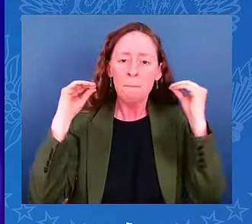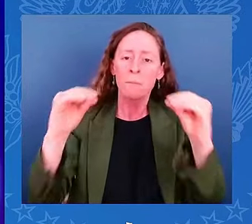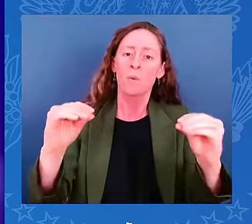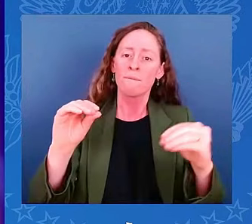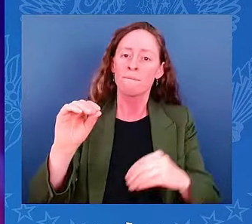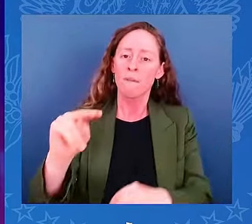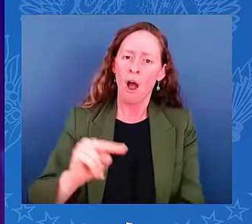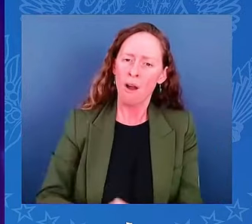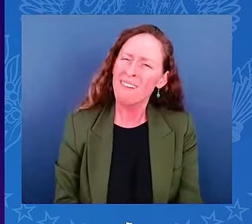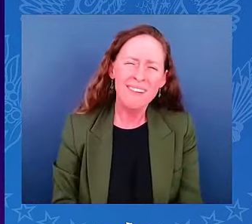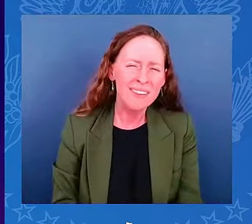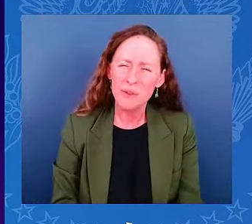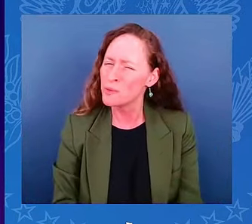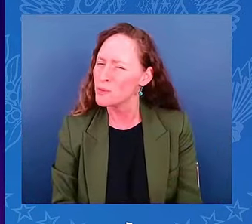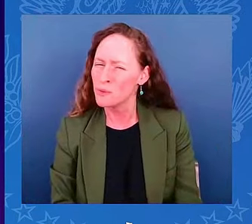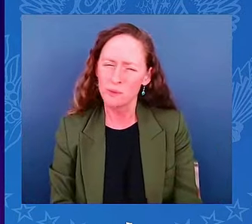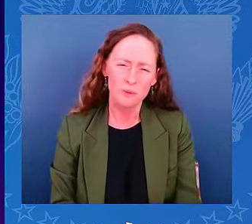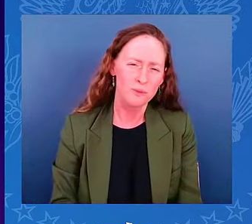it now.